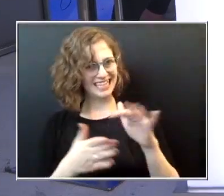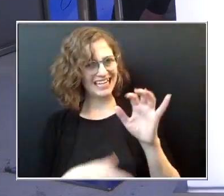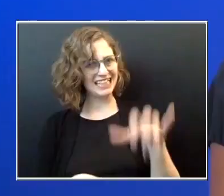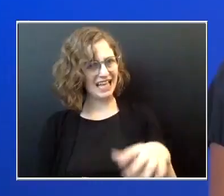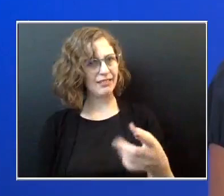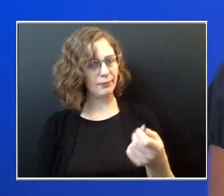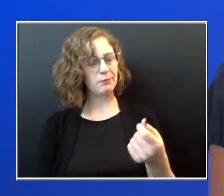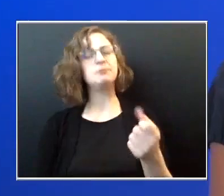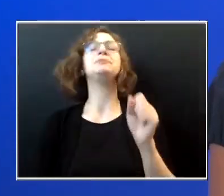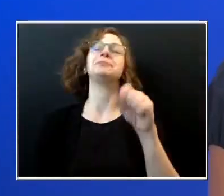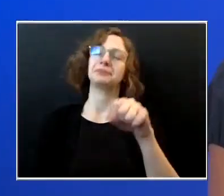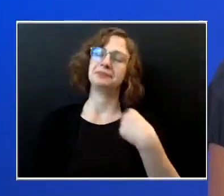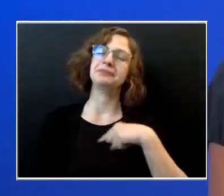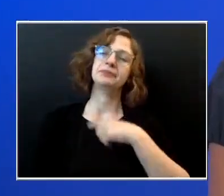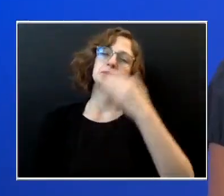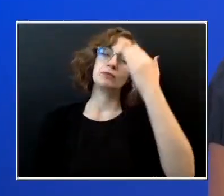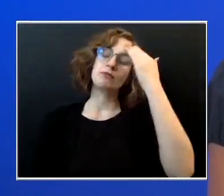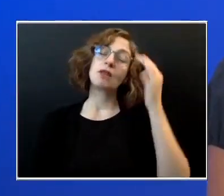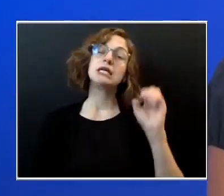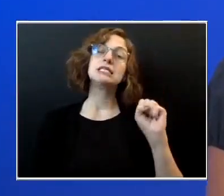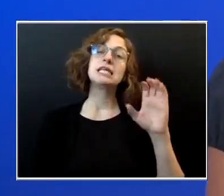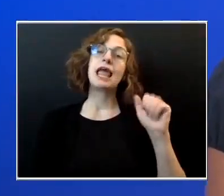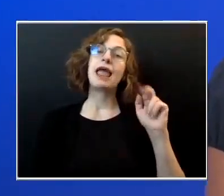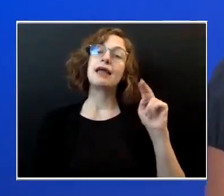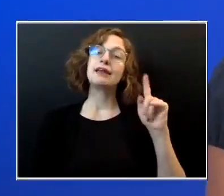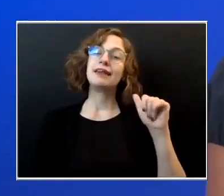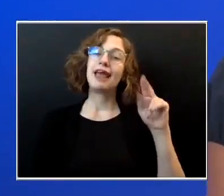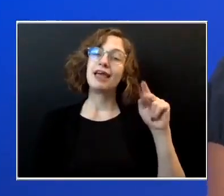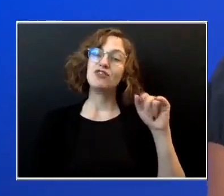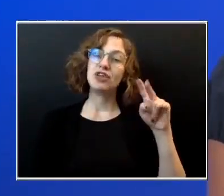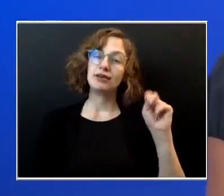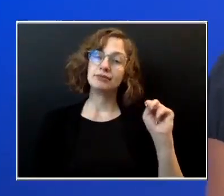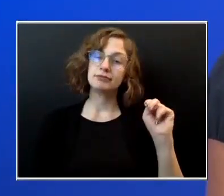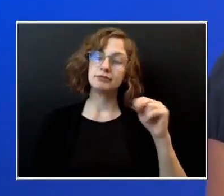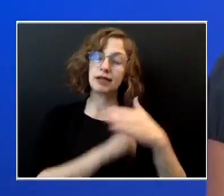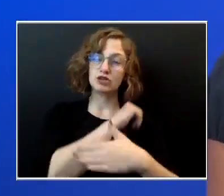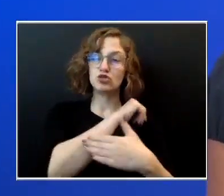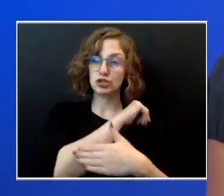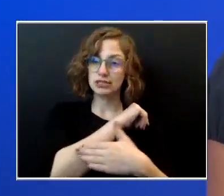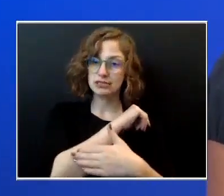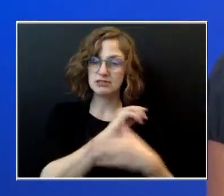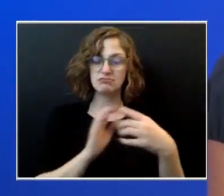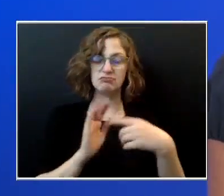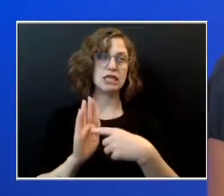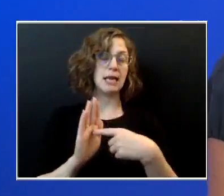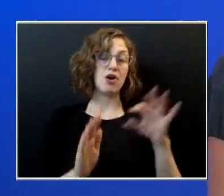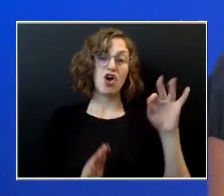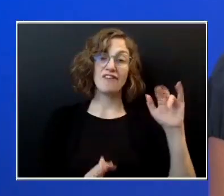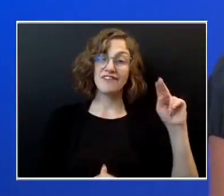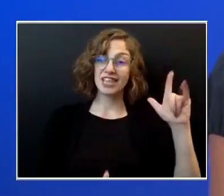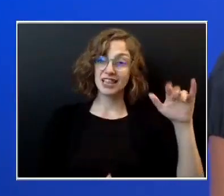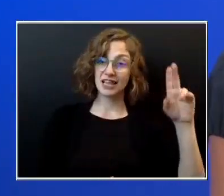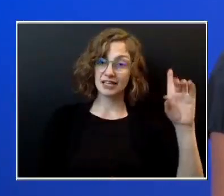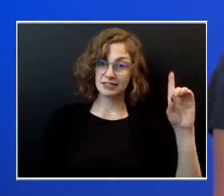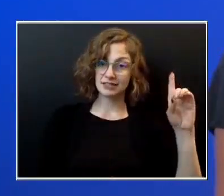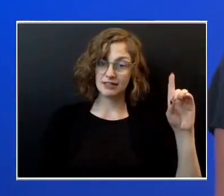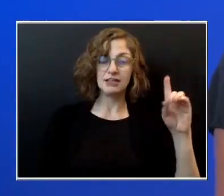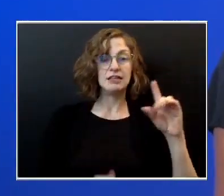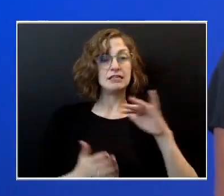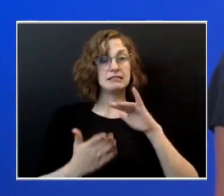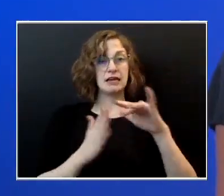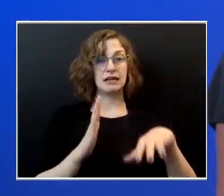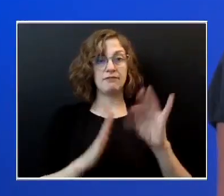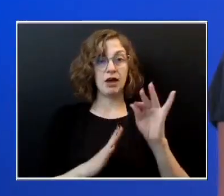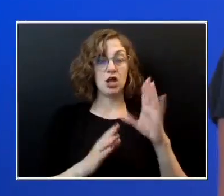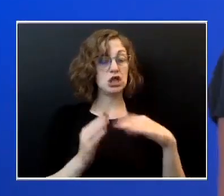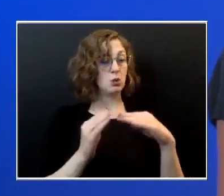know that in Scandinavian countries, for example, there was a study out of Finland that showed that the more sessions of sauna individuals